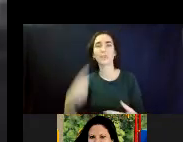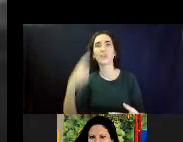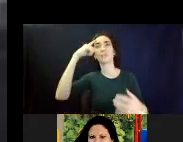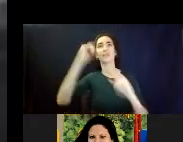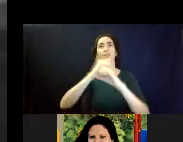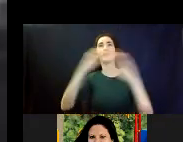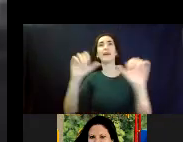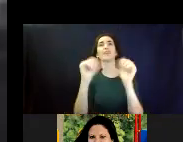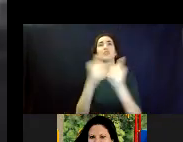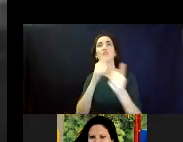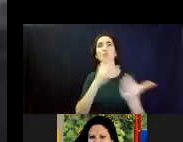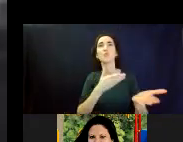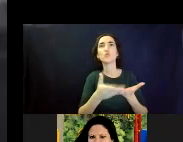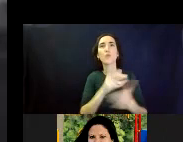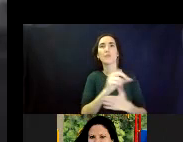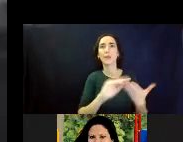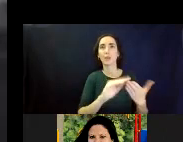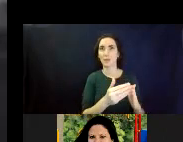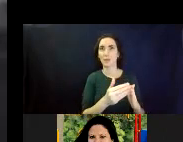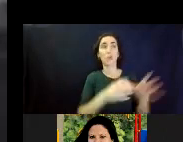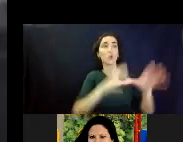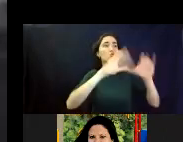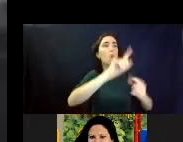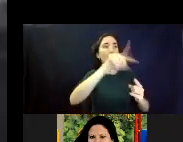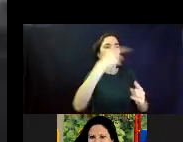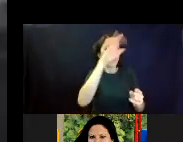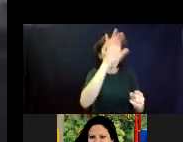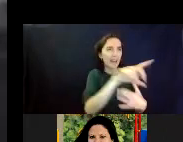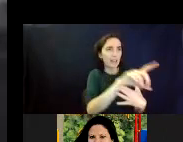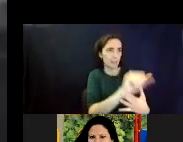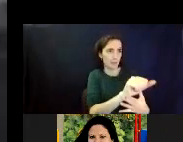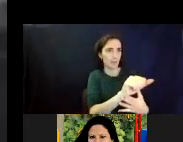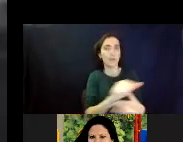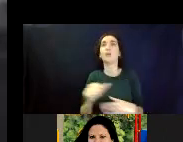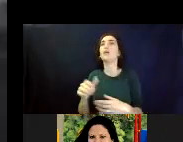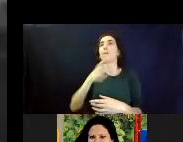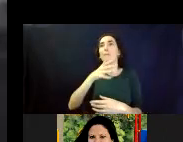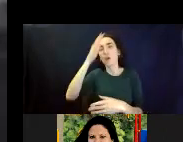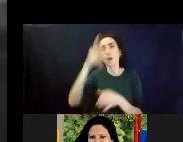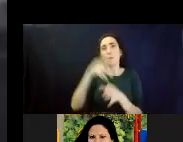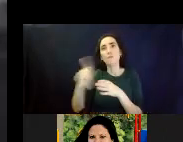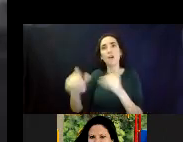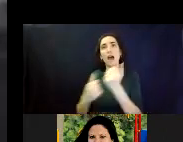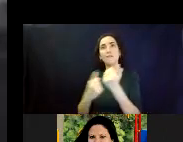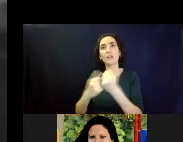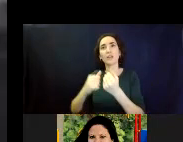disability community, disability-specific groups, and parent-professional self-advocate